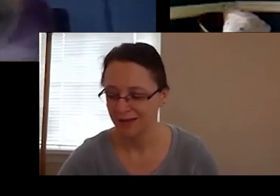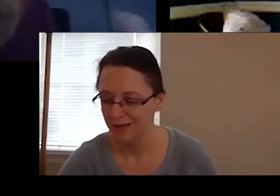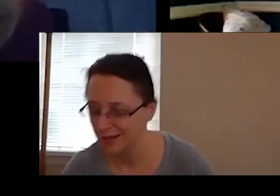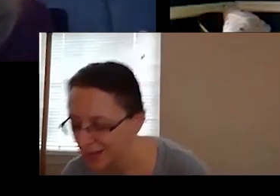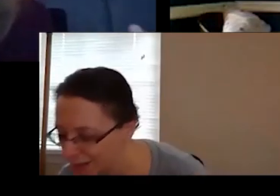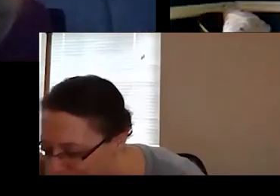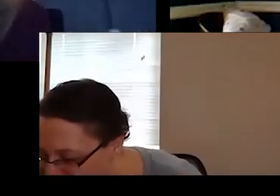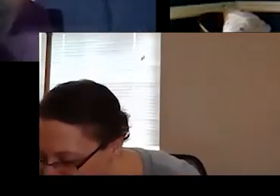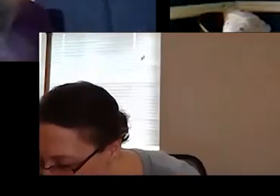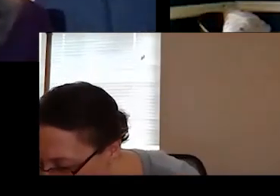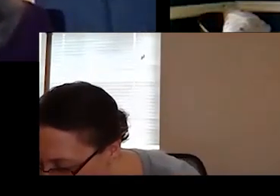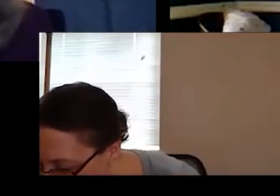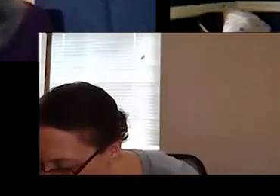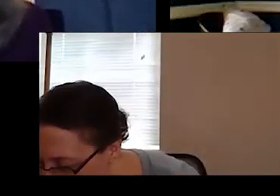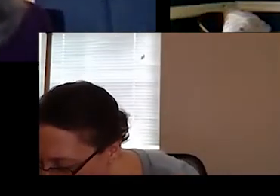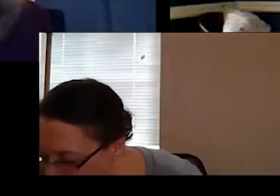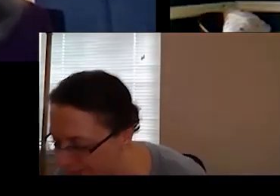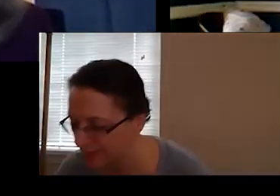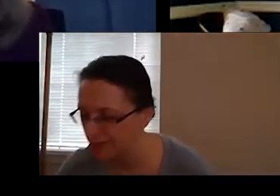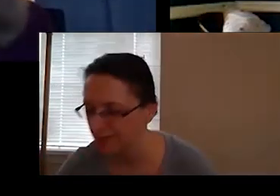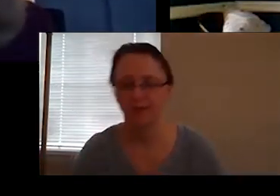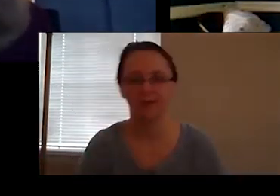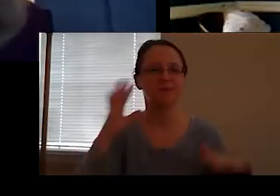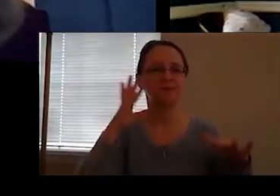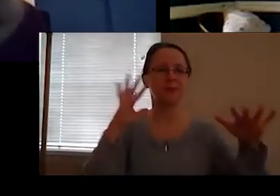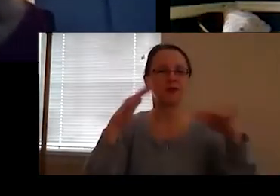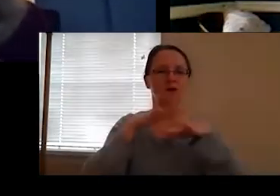we have to deal with all of these issues just overnight.